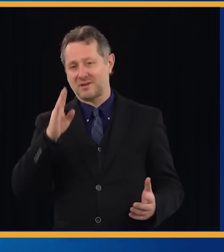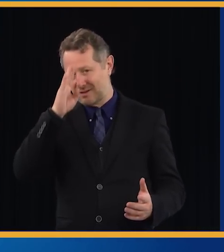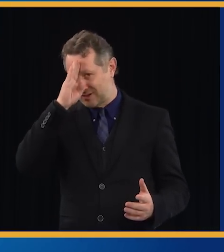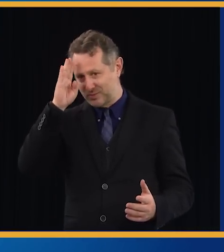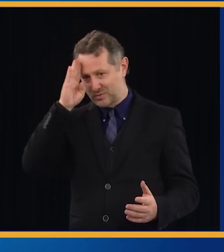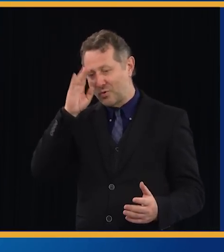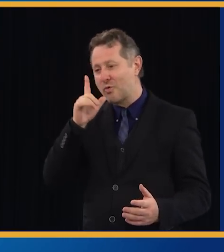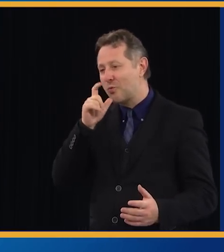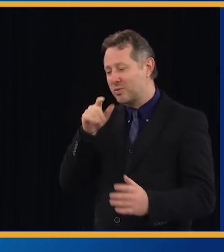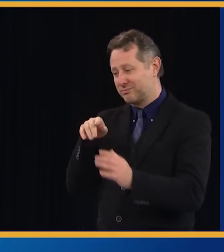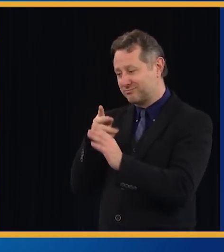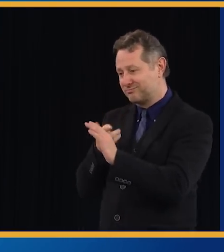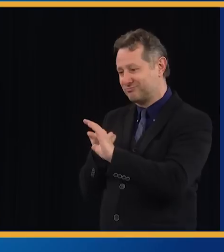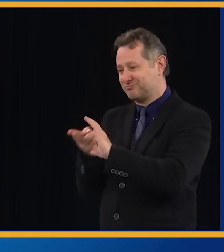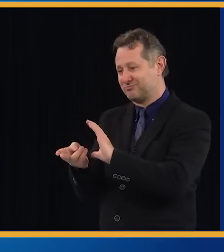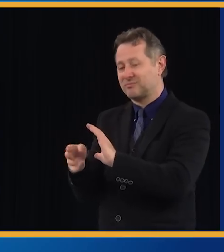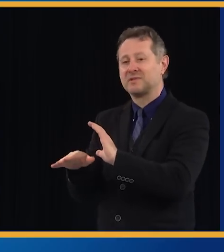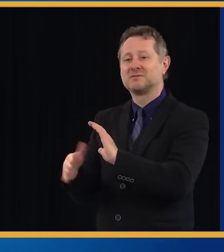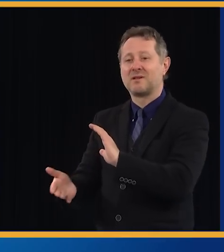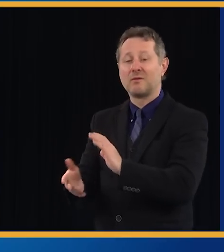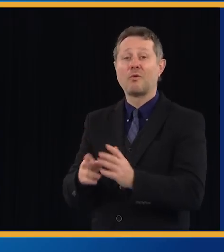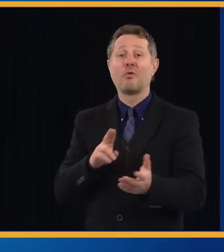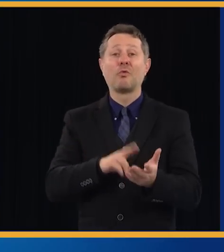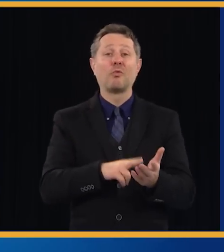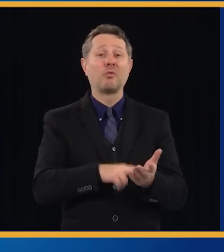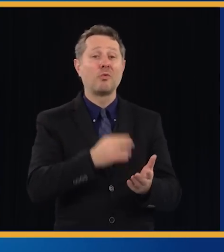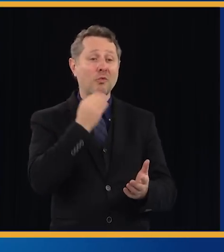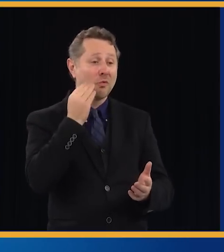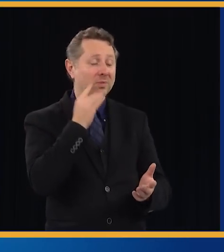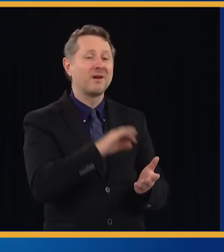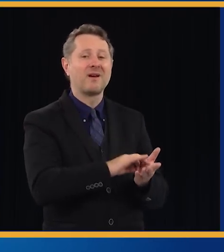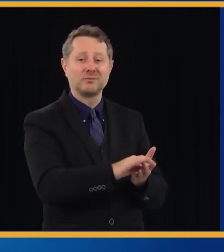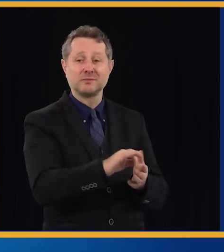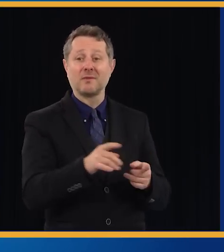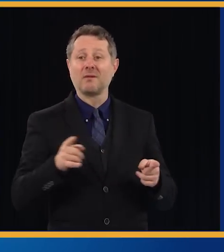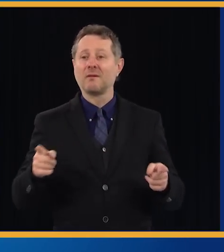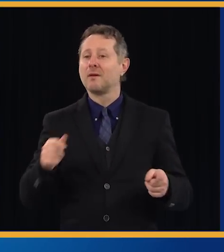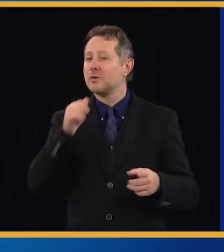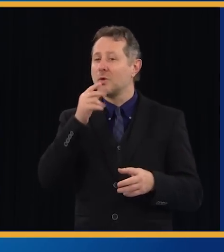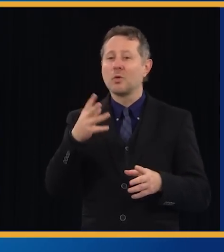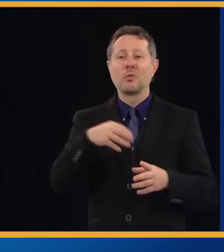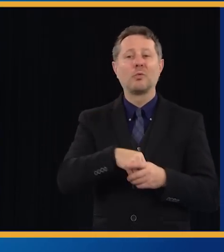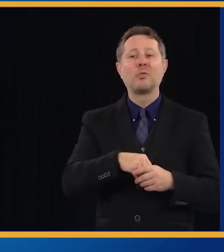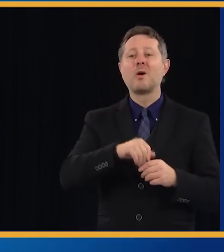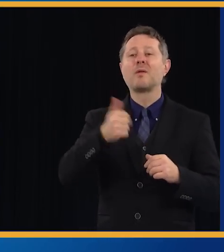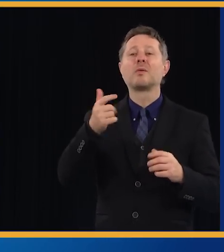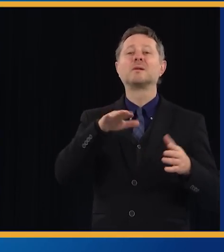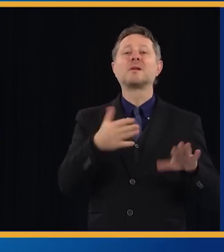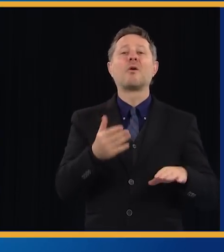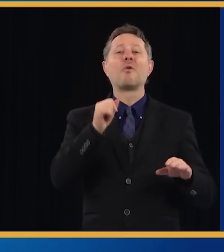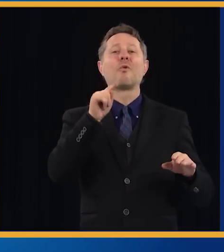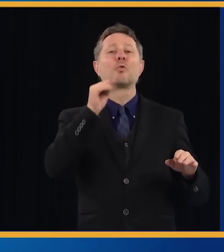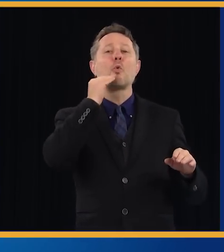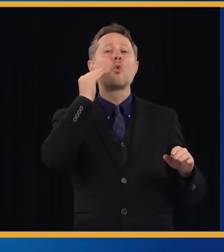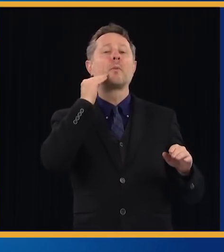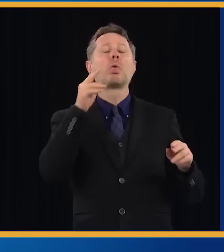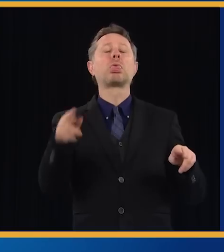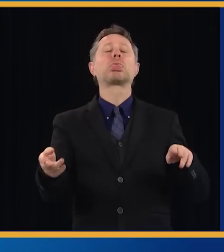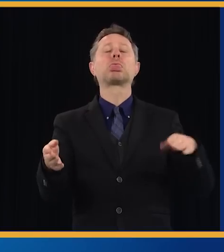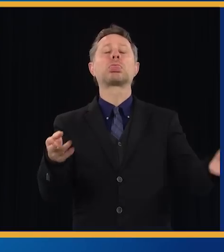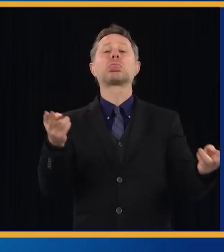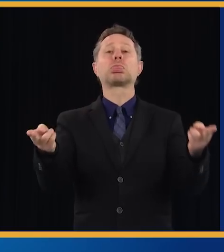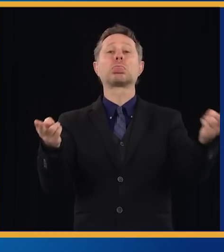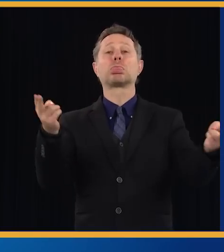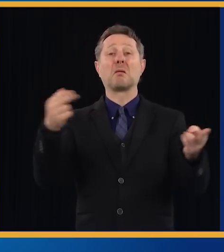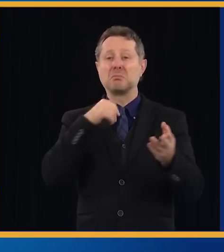deaths. That does not have what are called at-home deaths, right? This doesn't include people